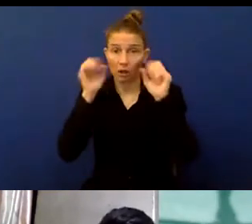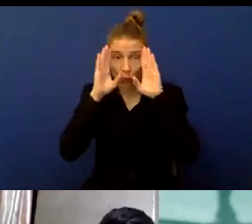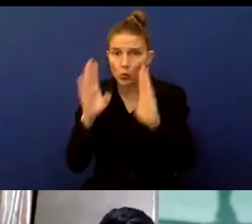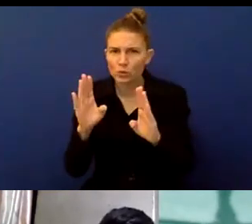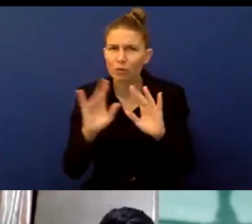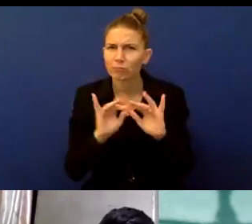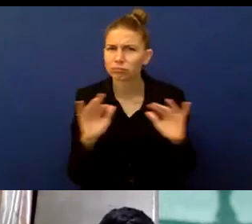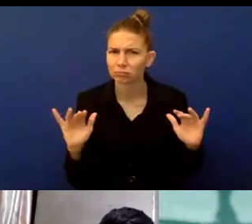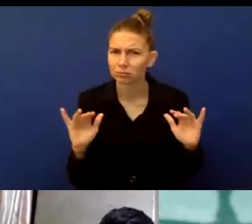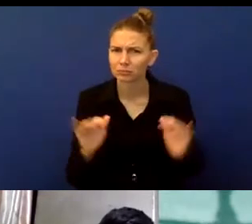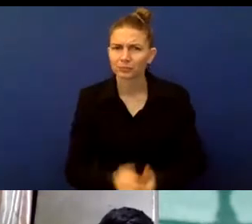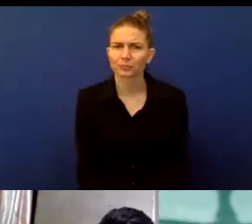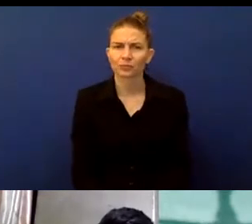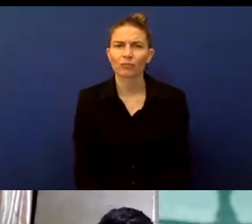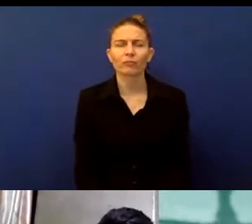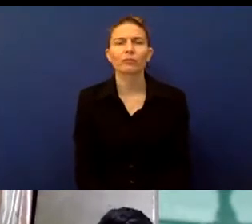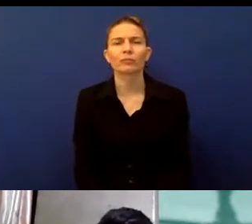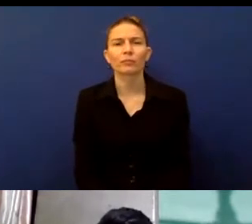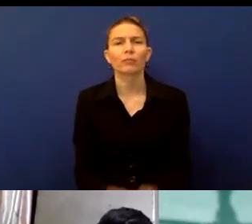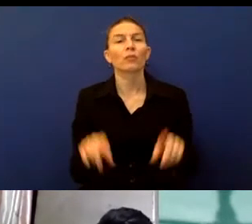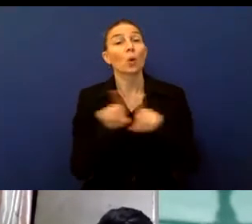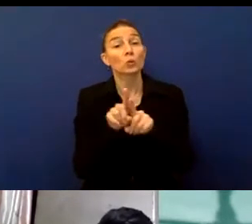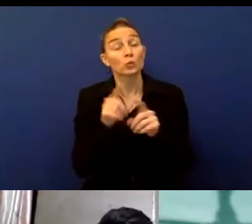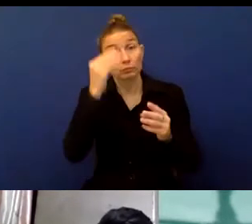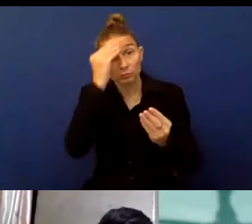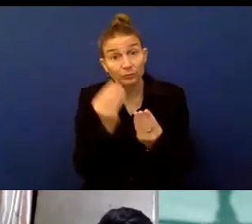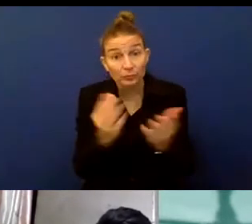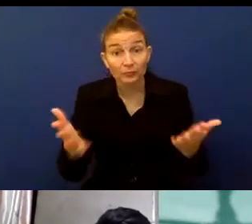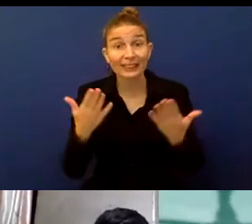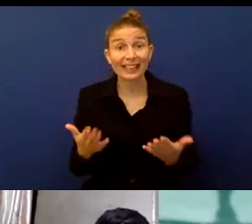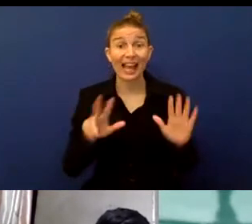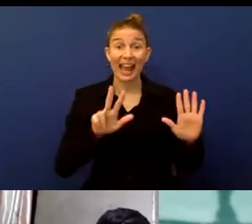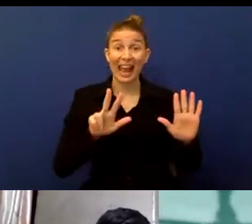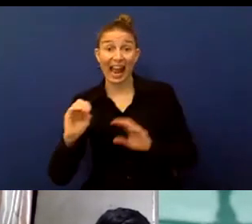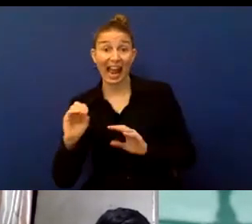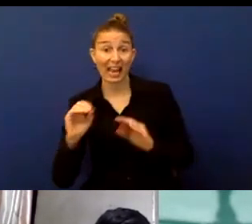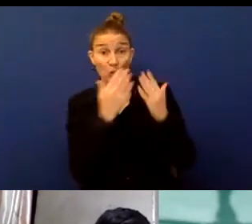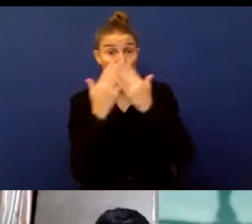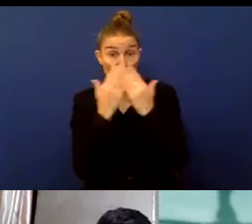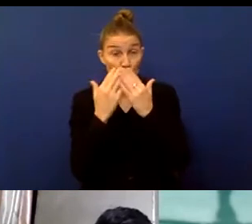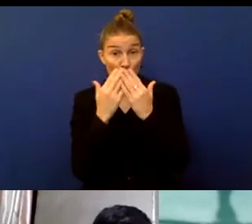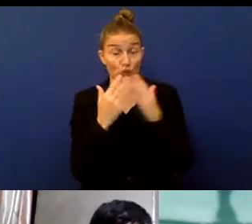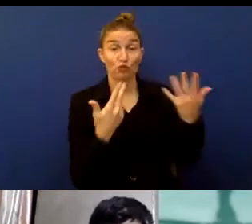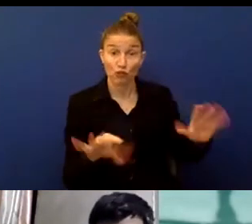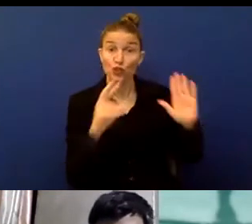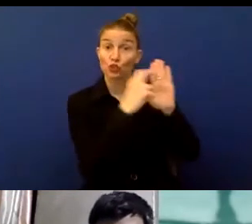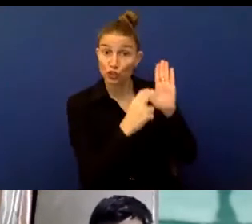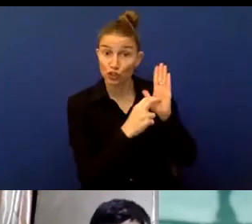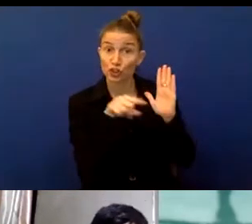We need to let you know that we have 80 students registered in each of these courses, and